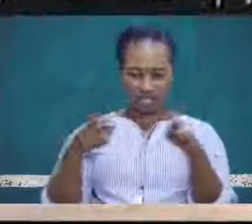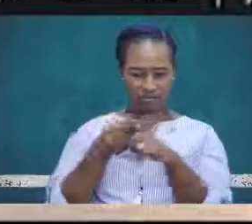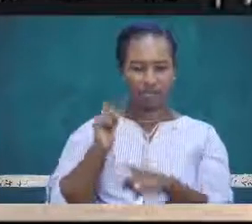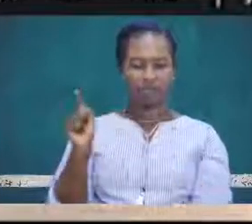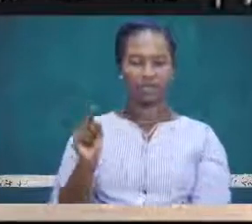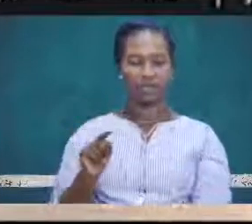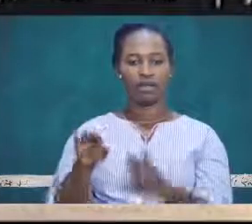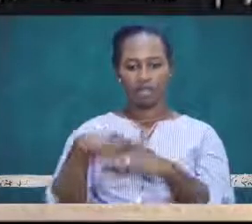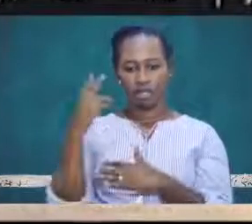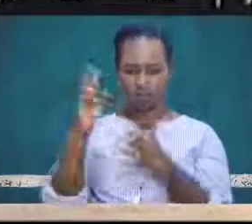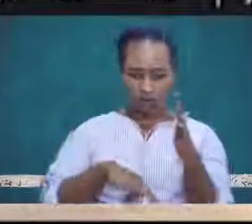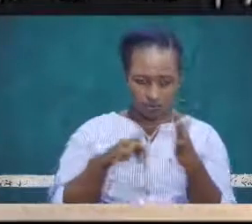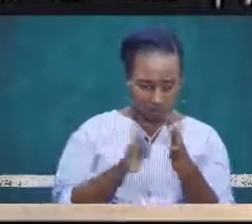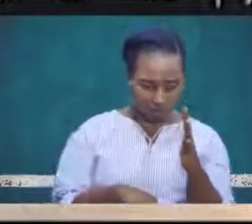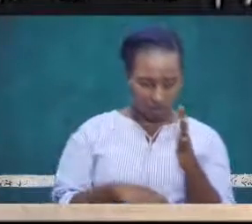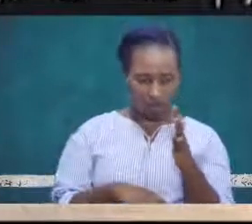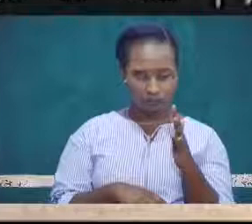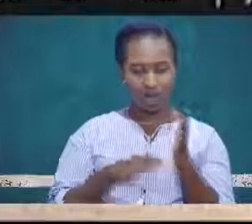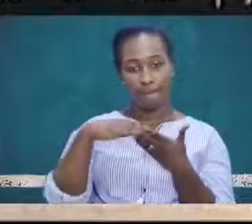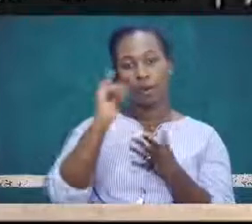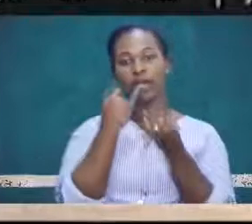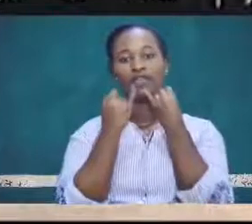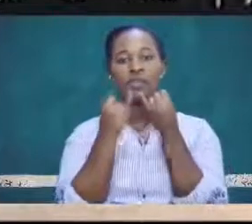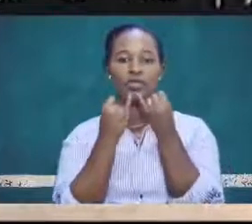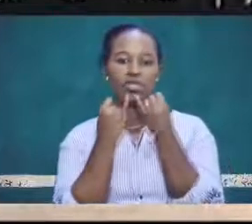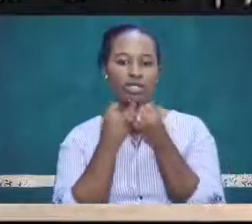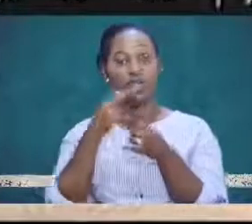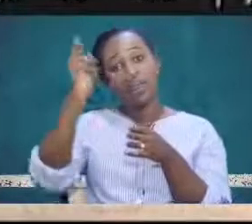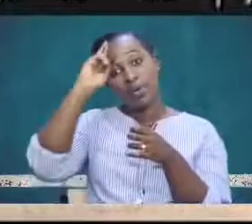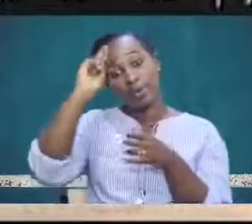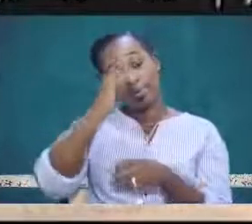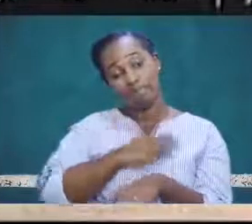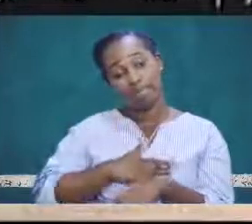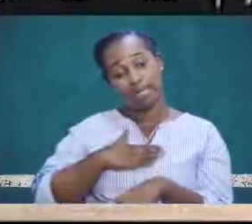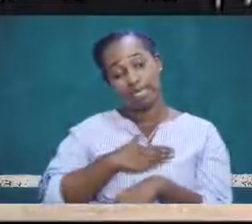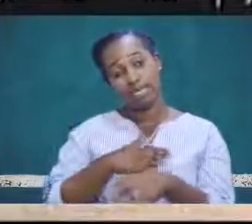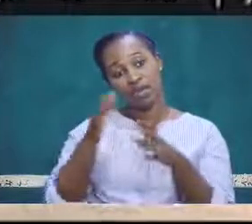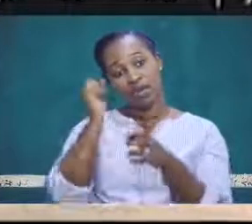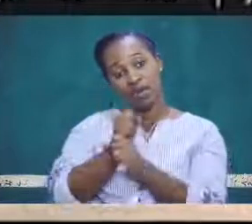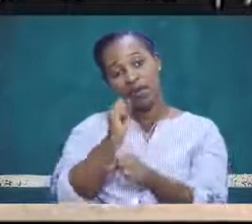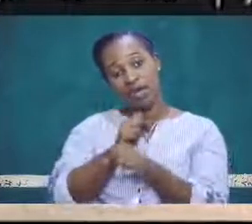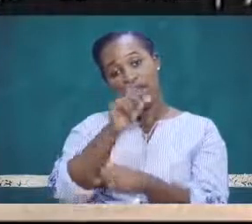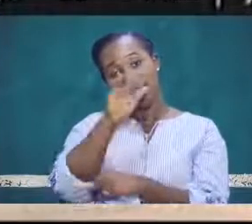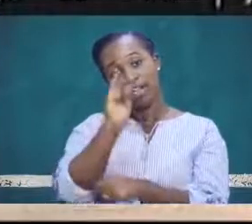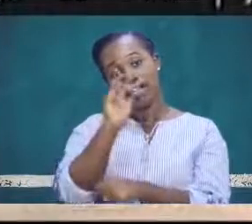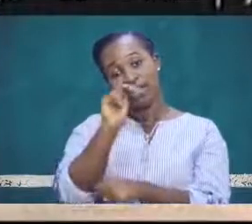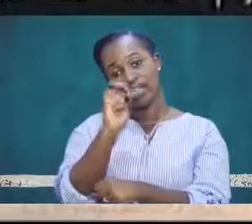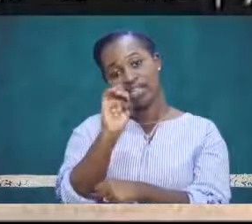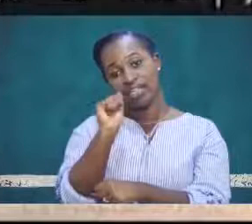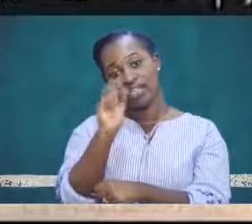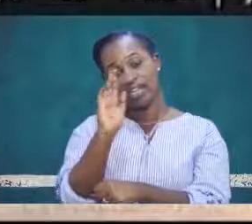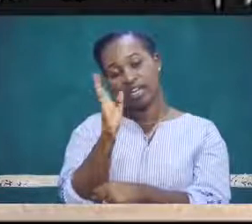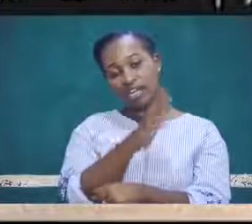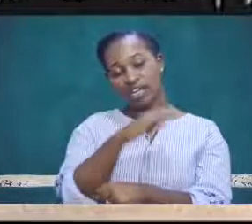there, then you read more information. Remember, please, to form a linear equation for this demand curve, calculate